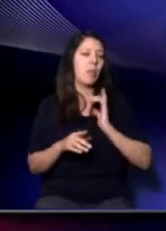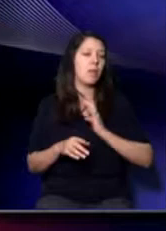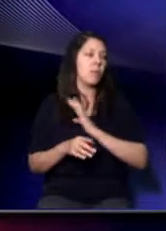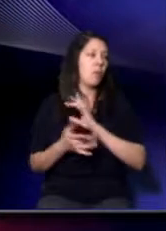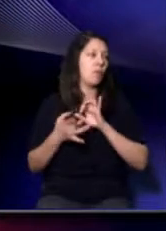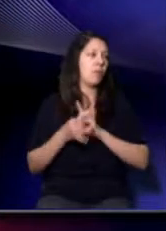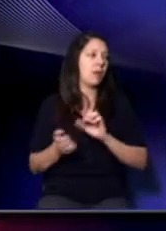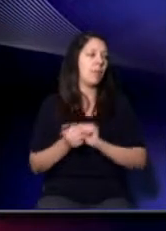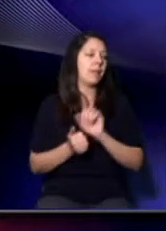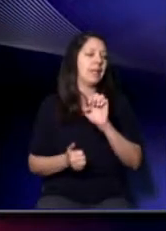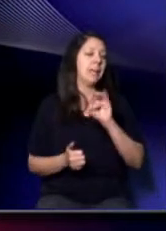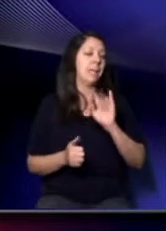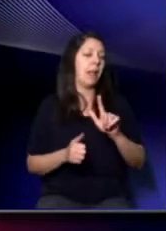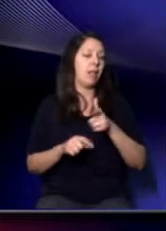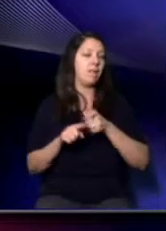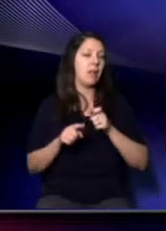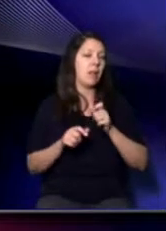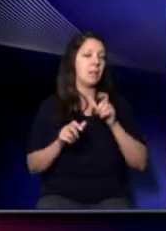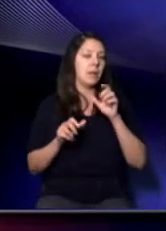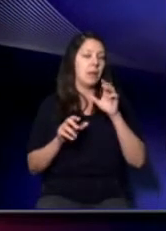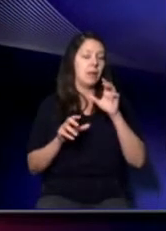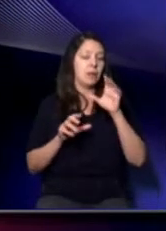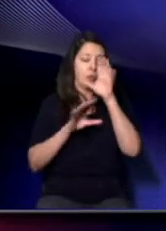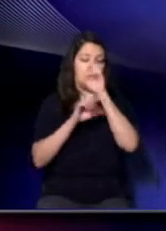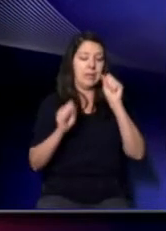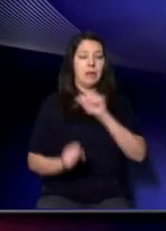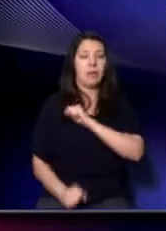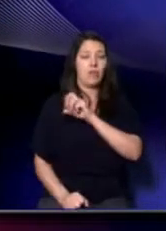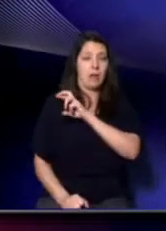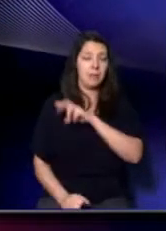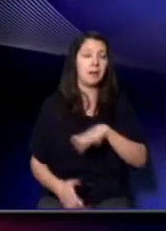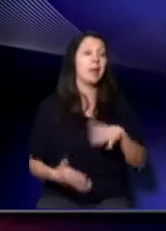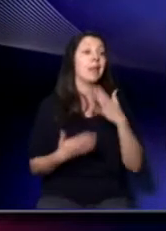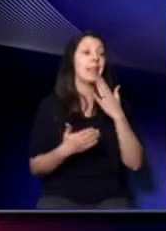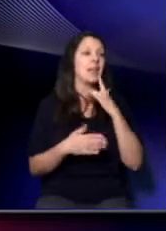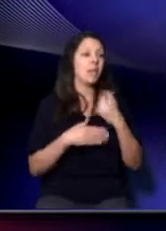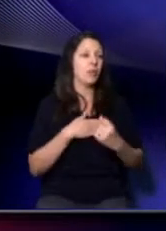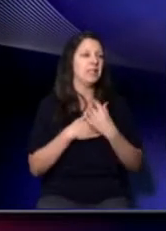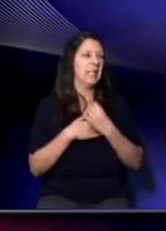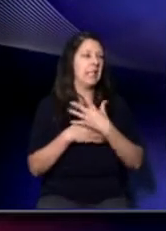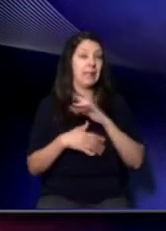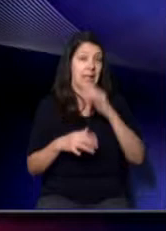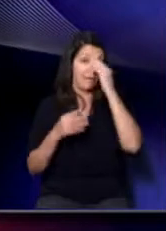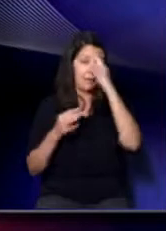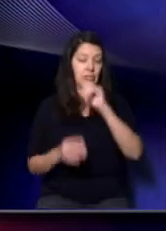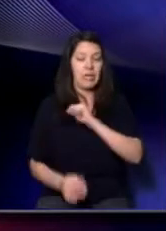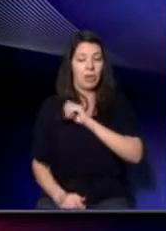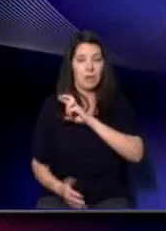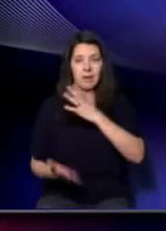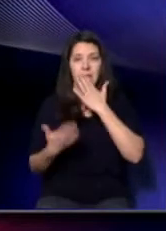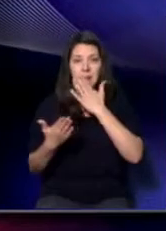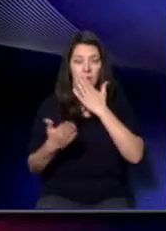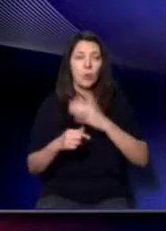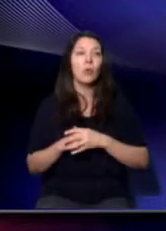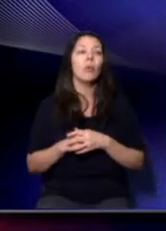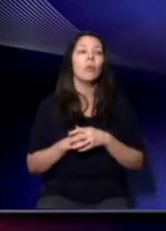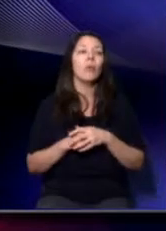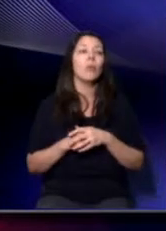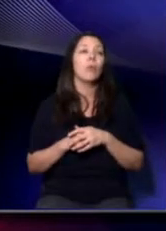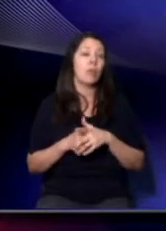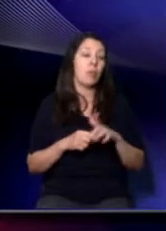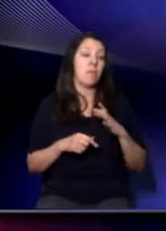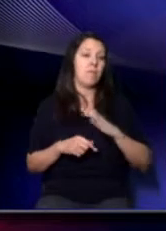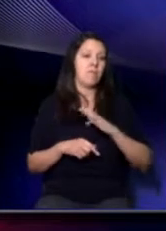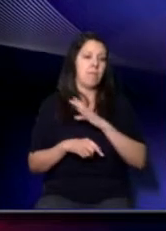budget emails from Superintendent Reichman. Thank you very much for sending all of that information, Superintendent Reichman. It was things that the board